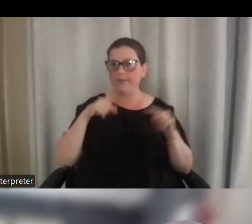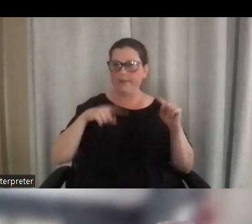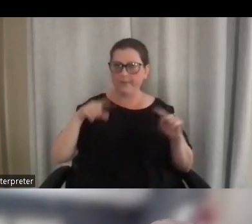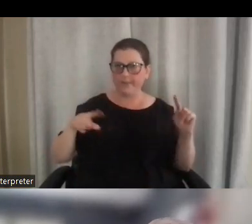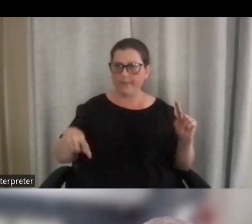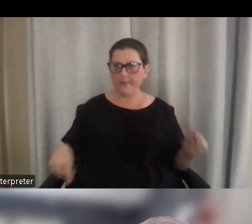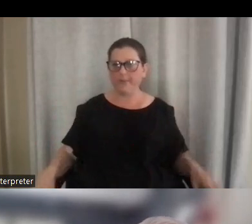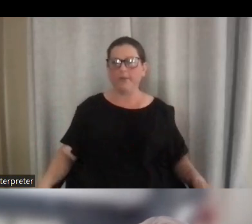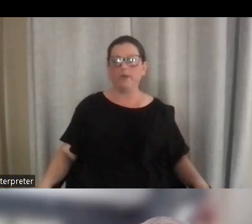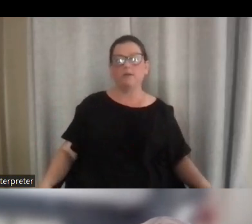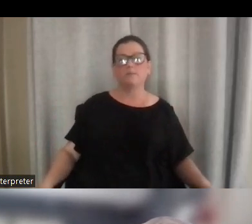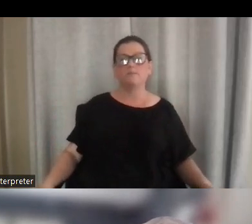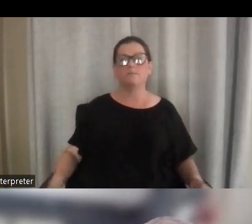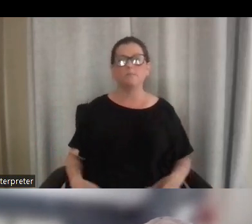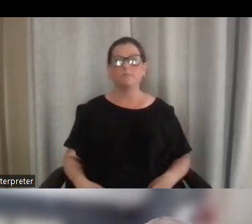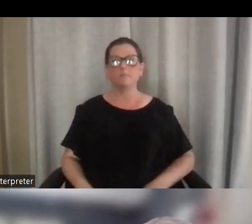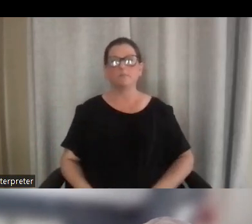having an inappropriate image.